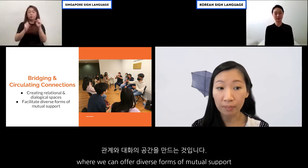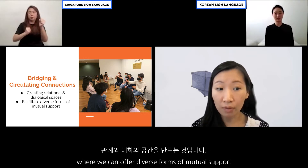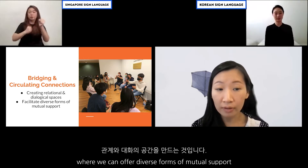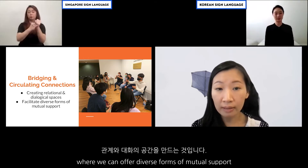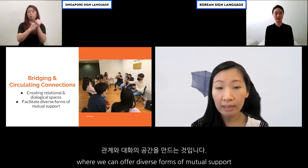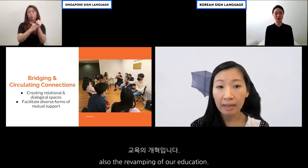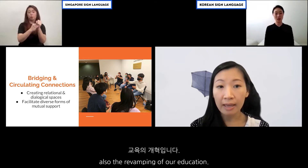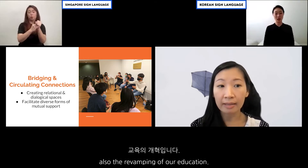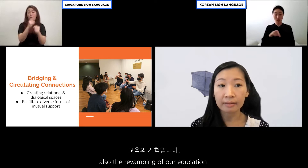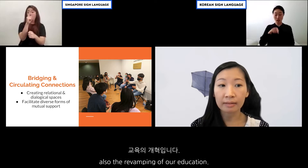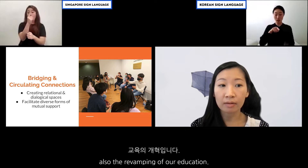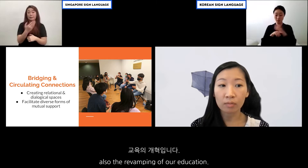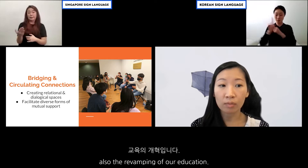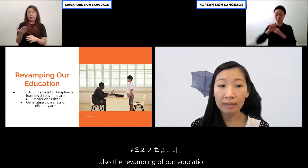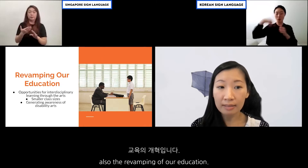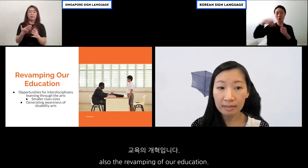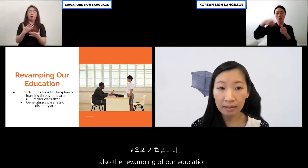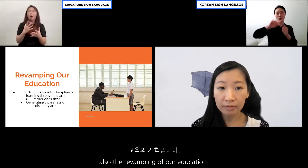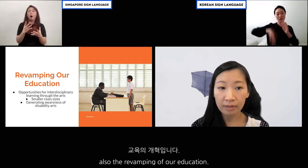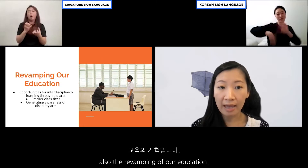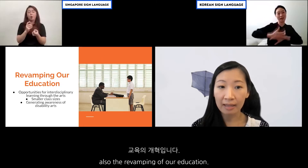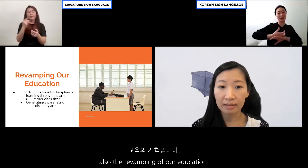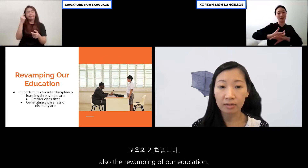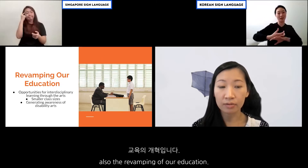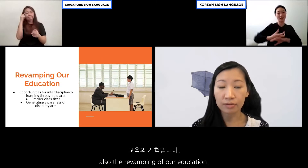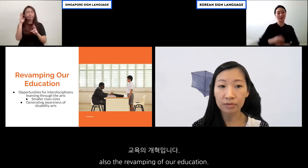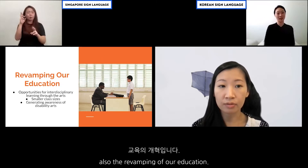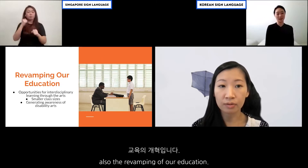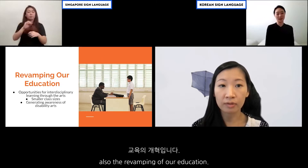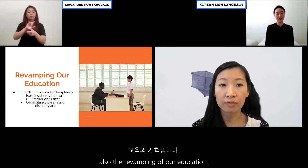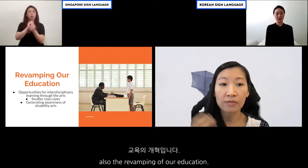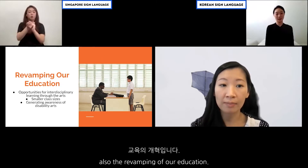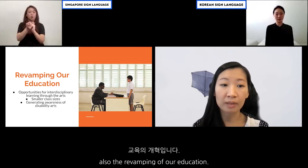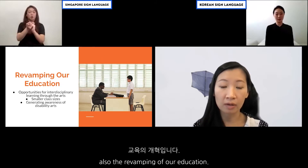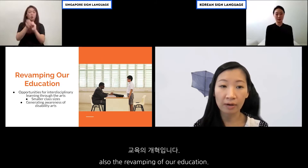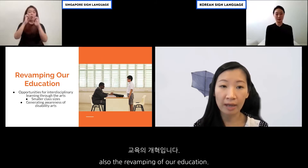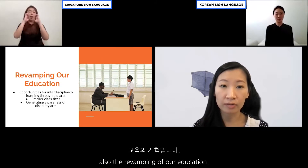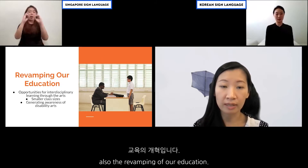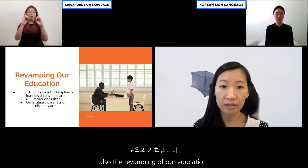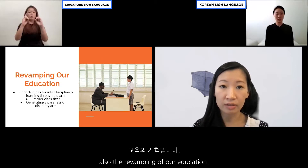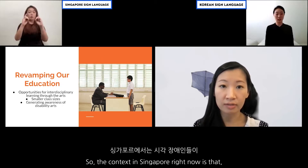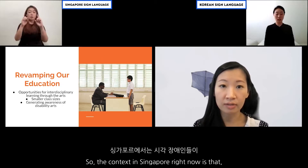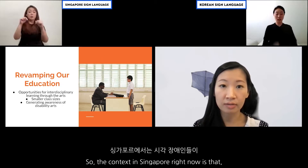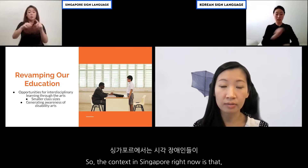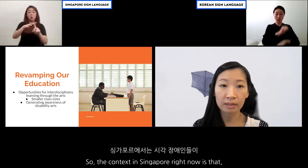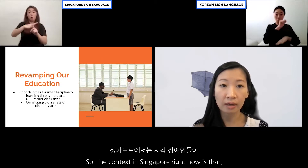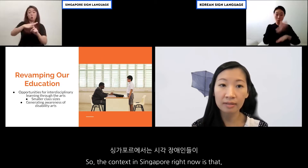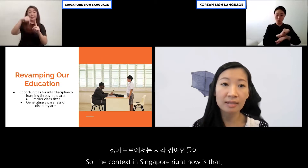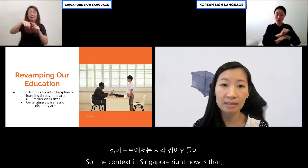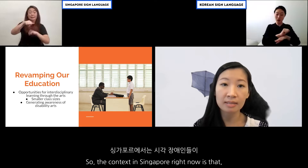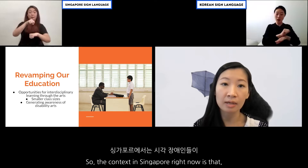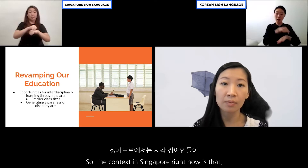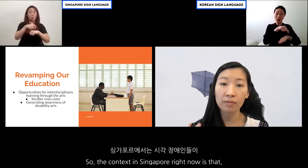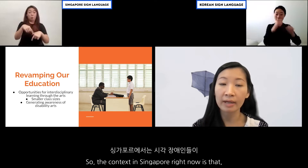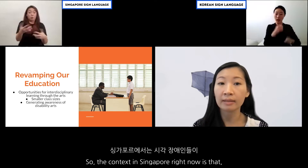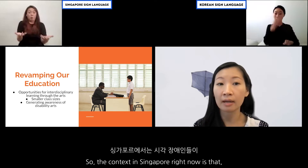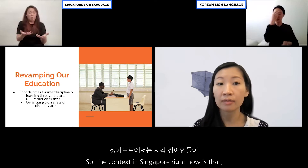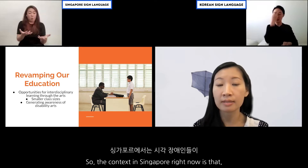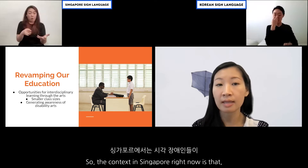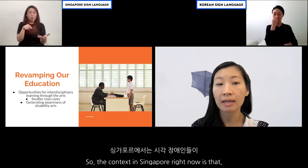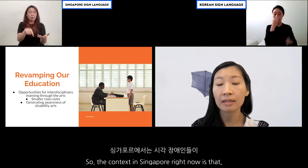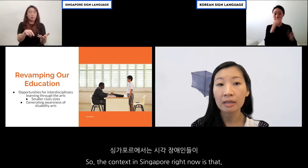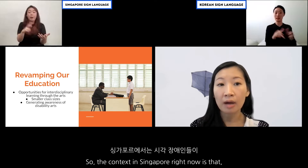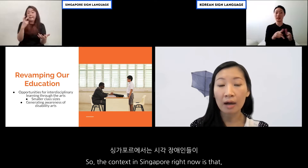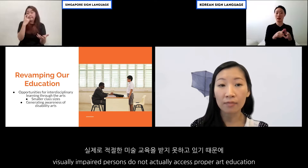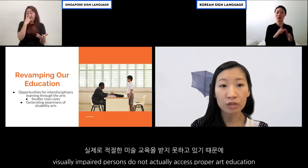mutual support. And one last thing I want to add is also the revamping of our education. So the context in Singapore right now